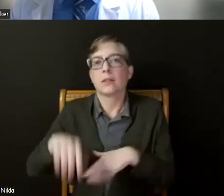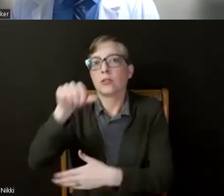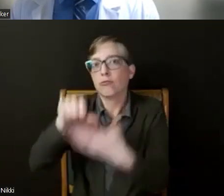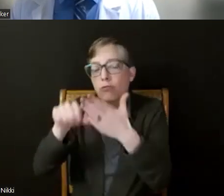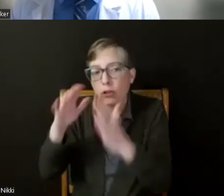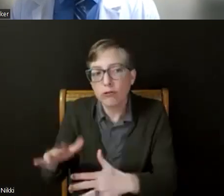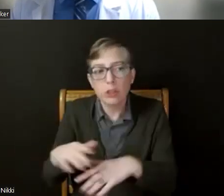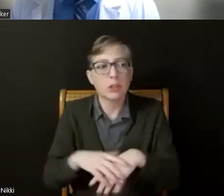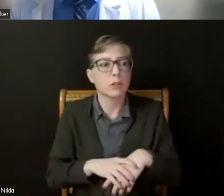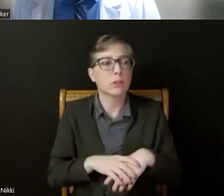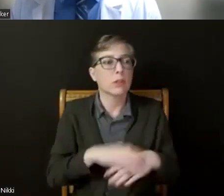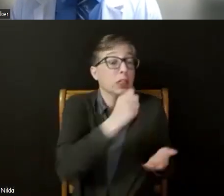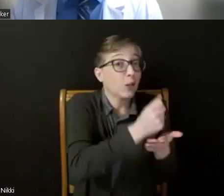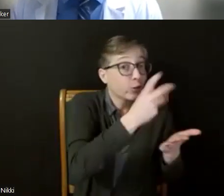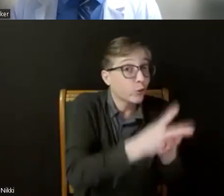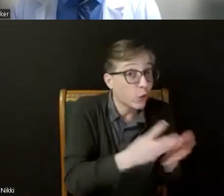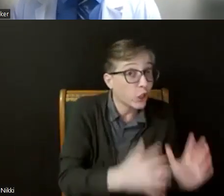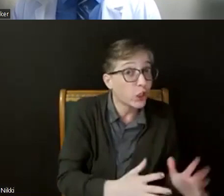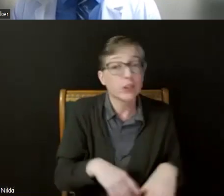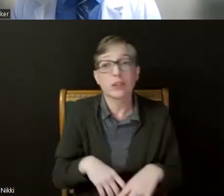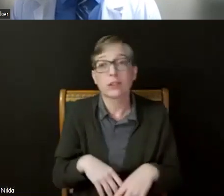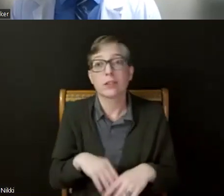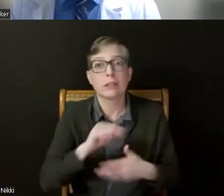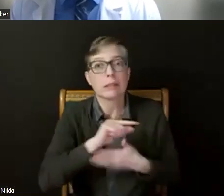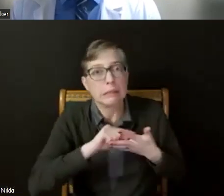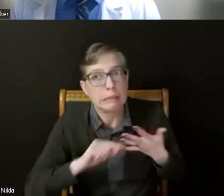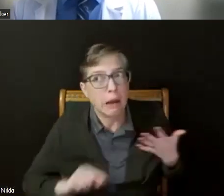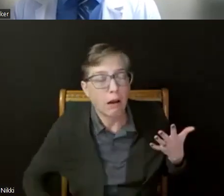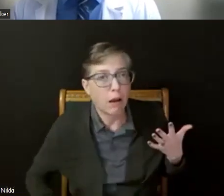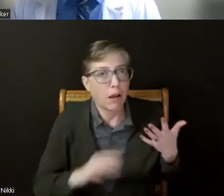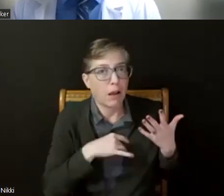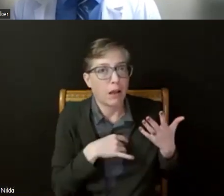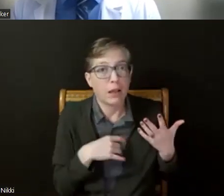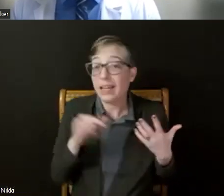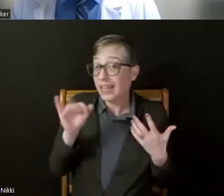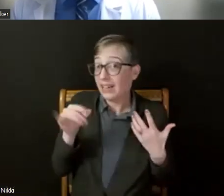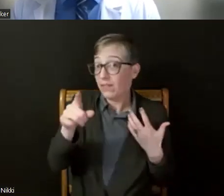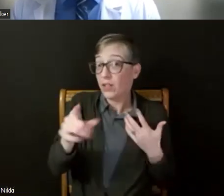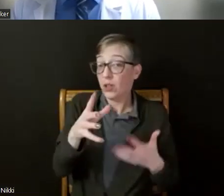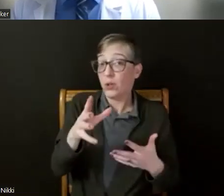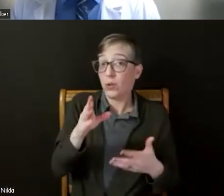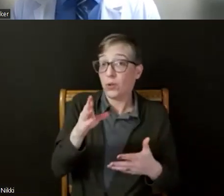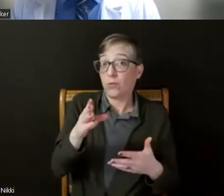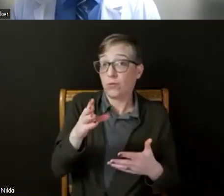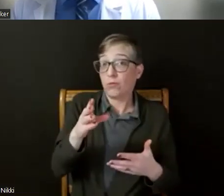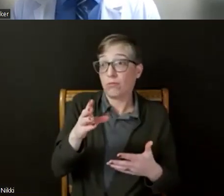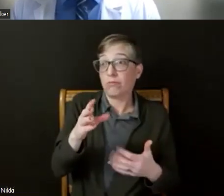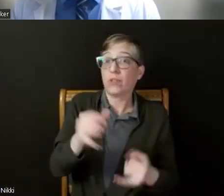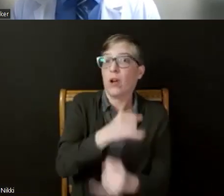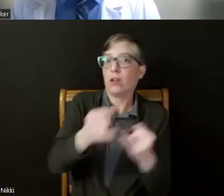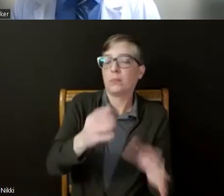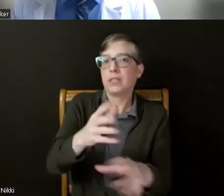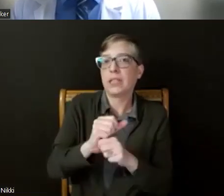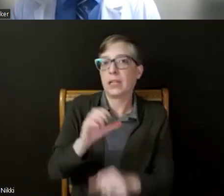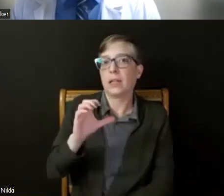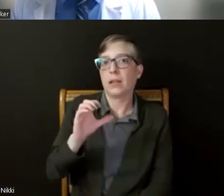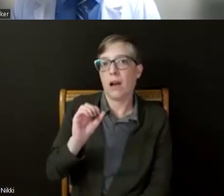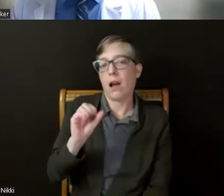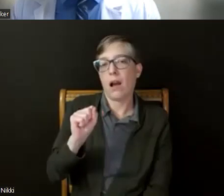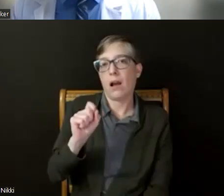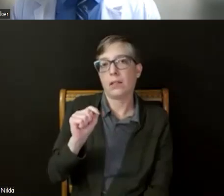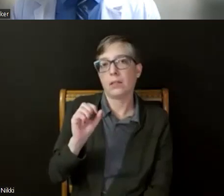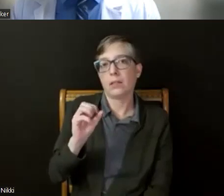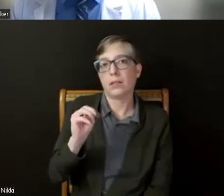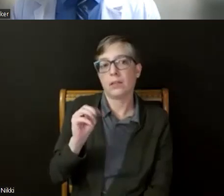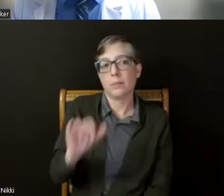therapy. If you end up with an ostomy, then you also have a wound specialist, and we do a lot of education. We